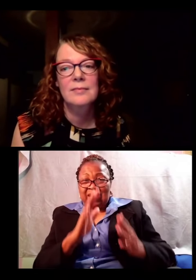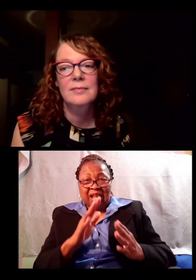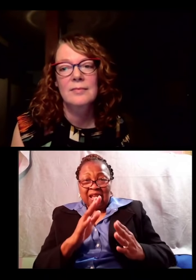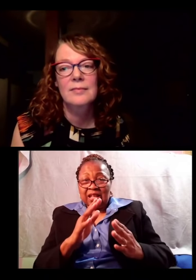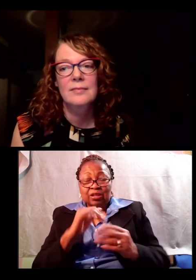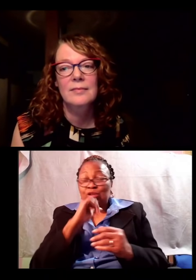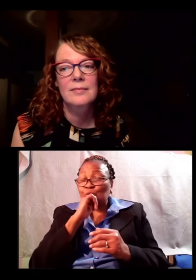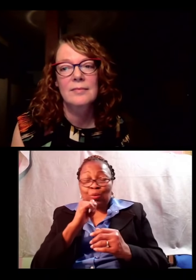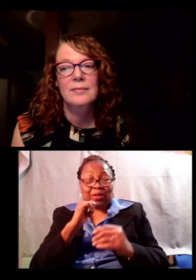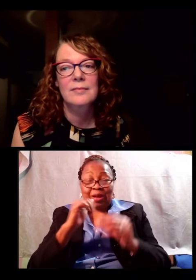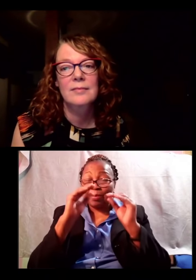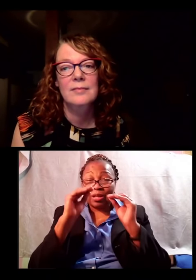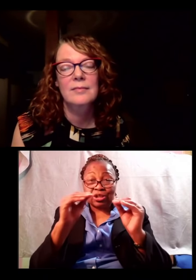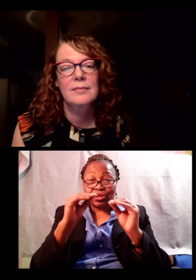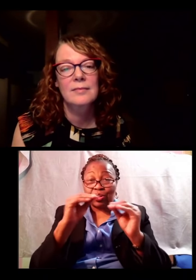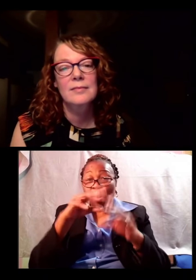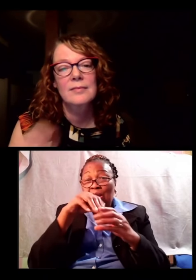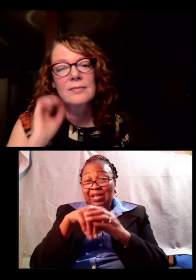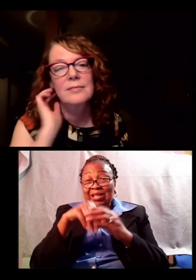taught in our school.